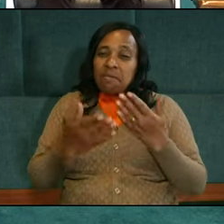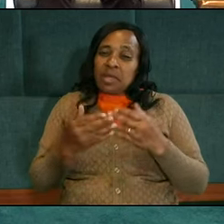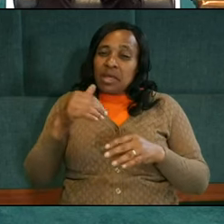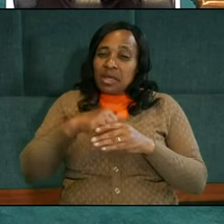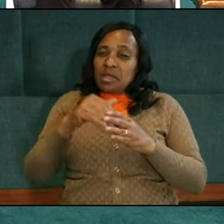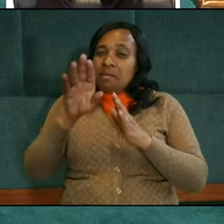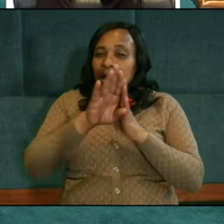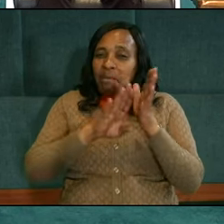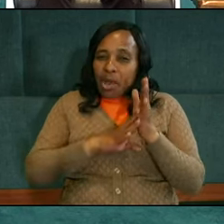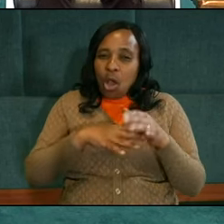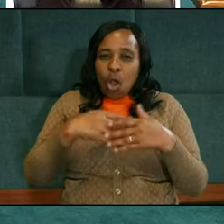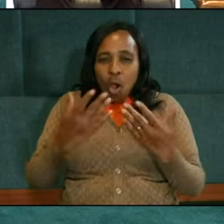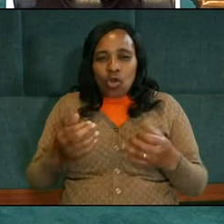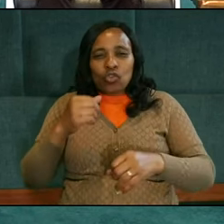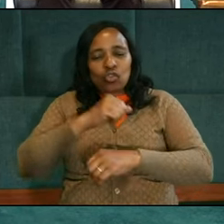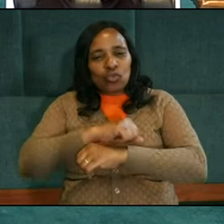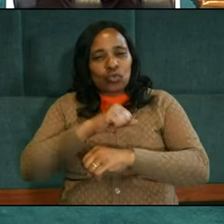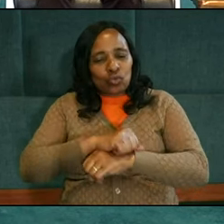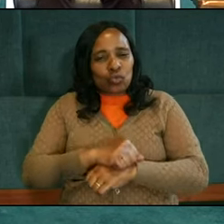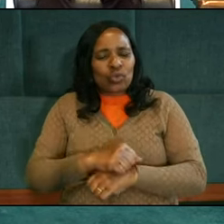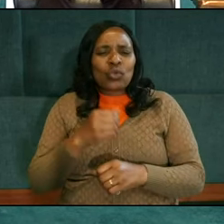Bible, maybe in your school, mm-hmm.